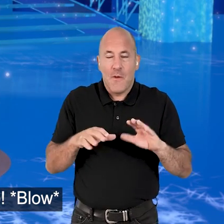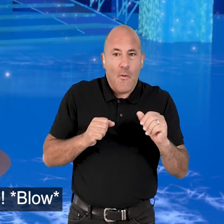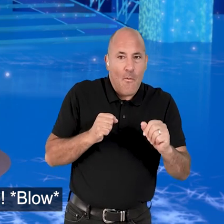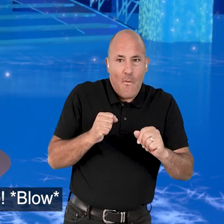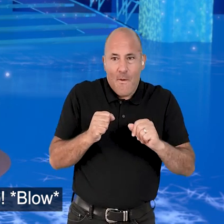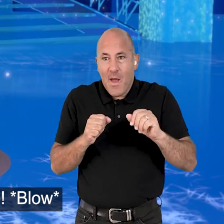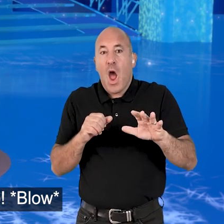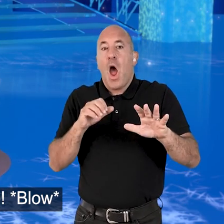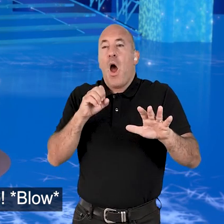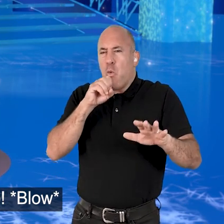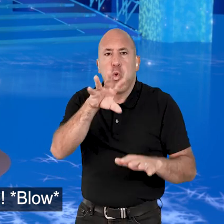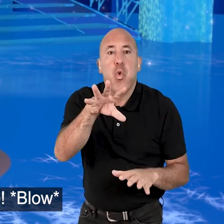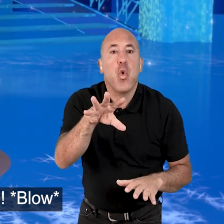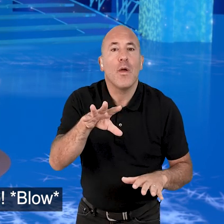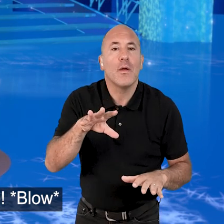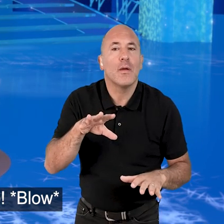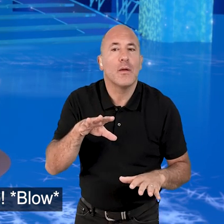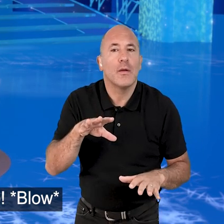Doopy-doopy-doo.